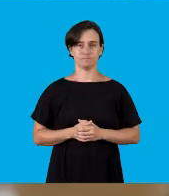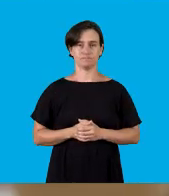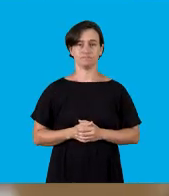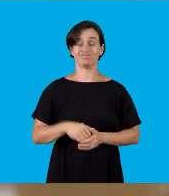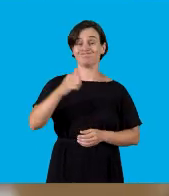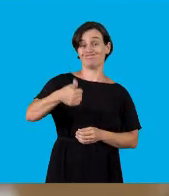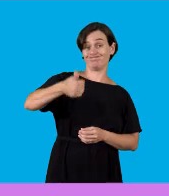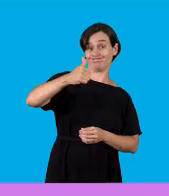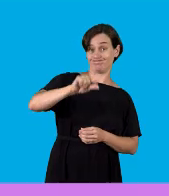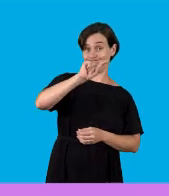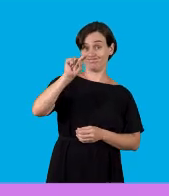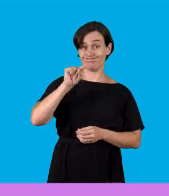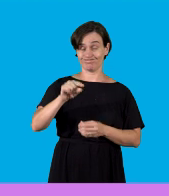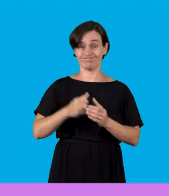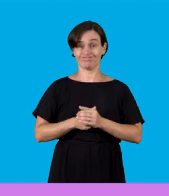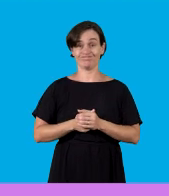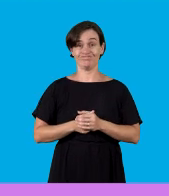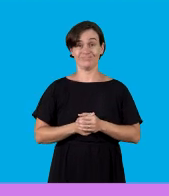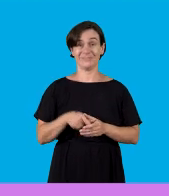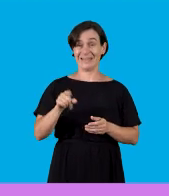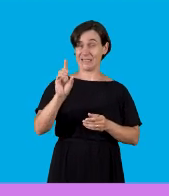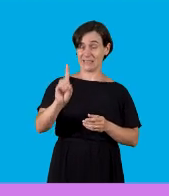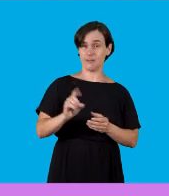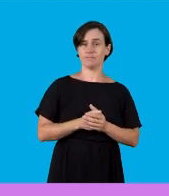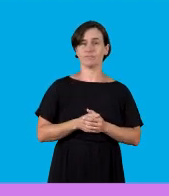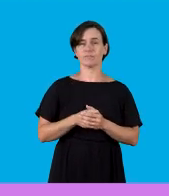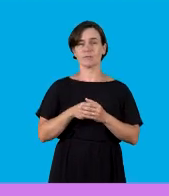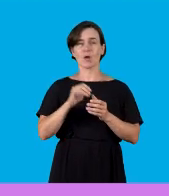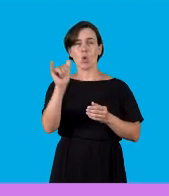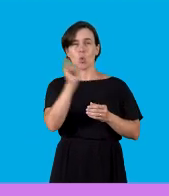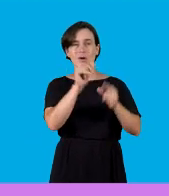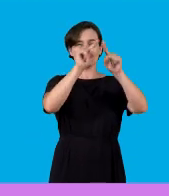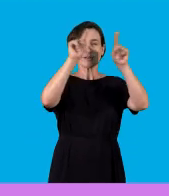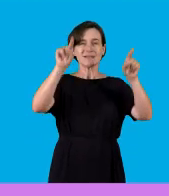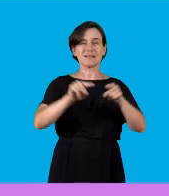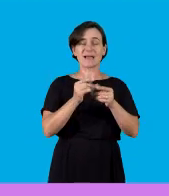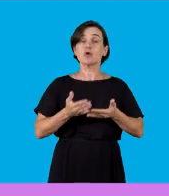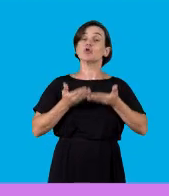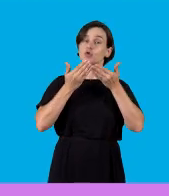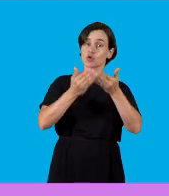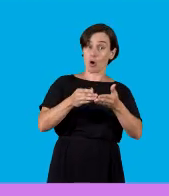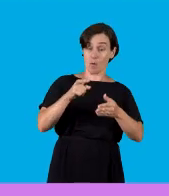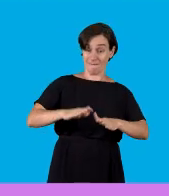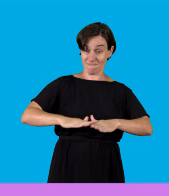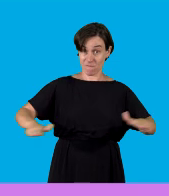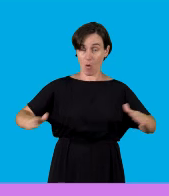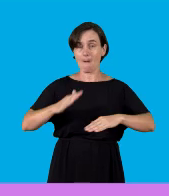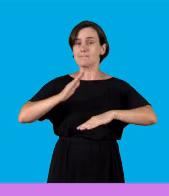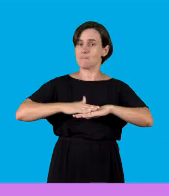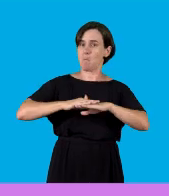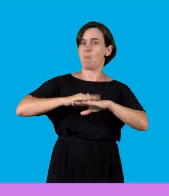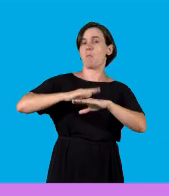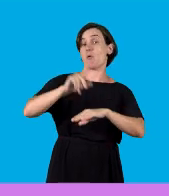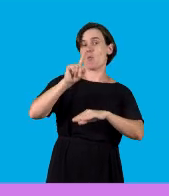question, which sign indicates that the mall has more than one floor? a sign, not a word. So the word that says